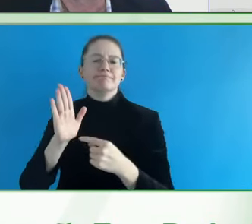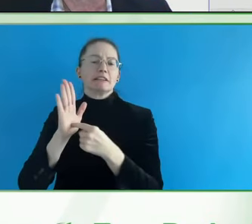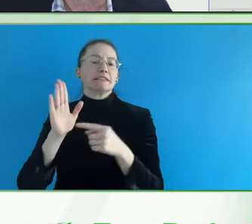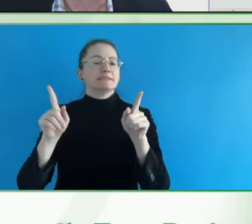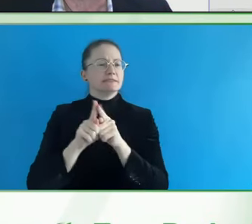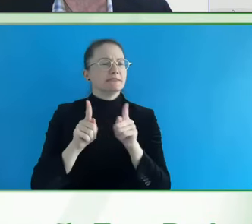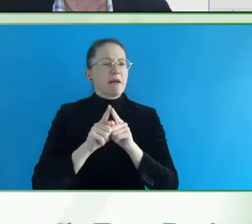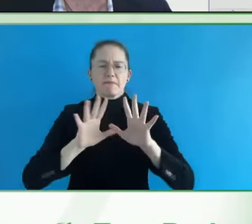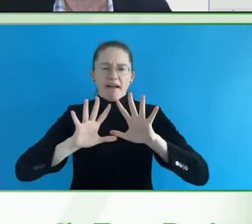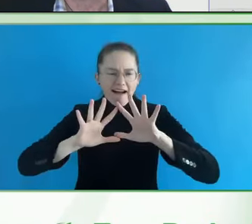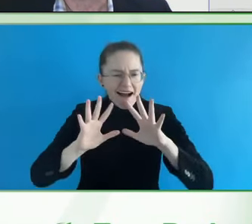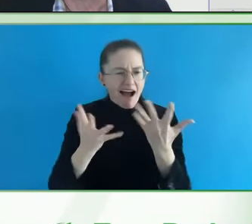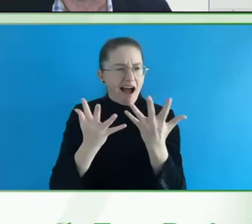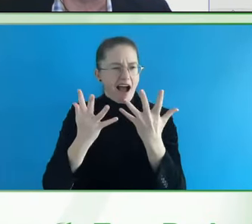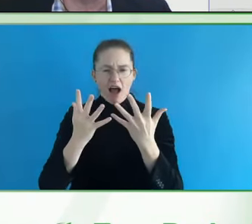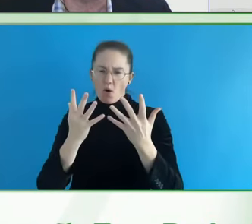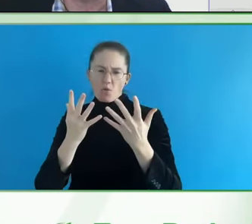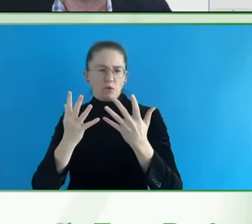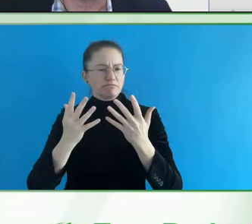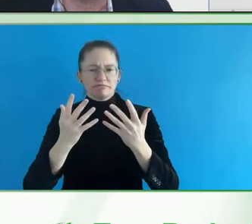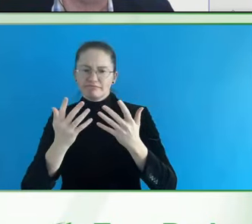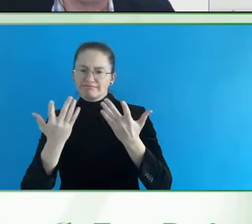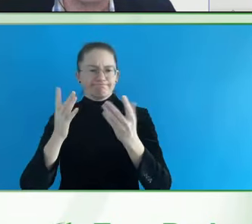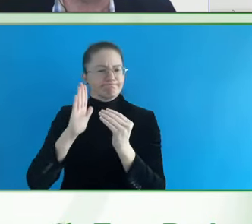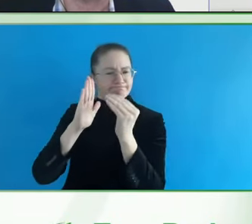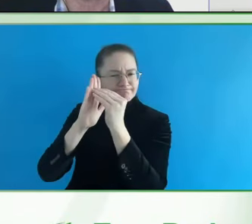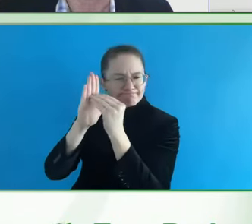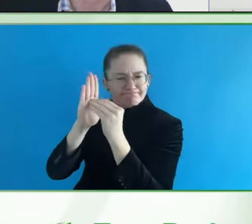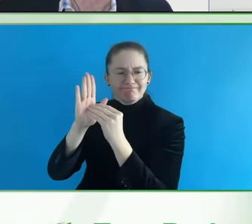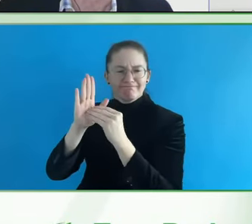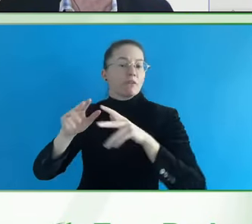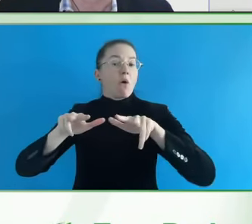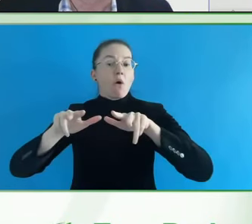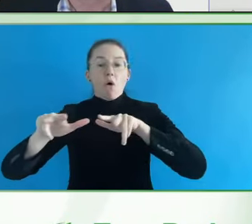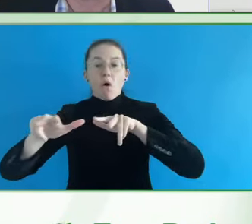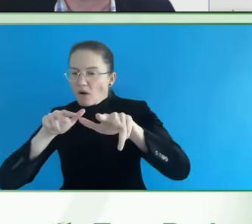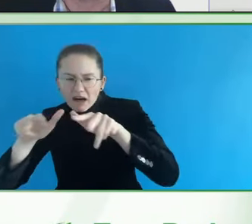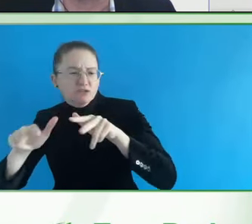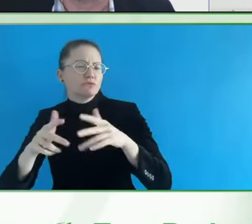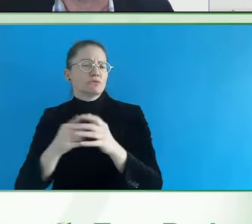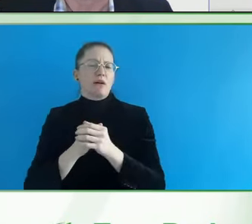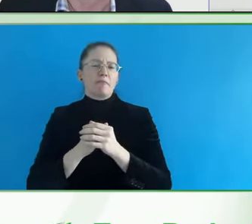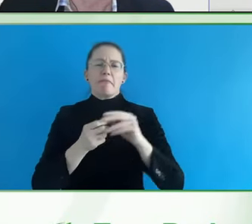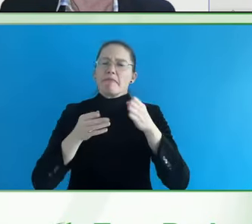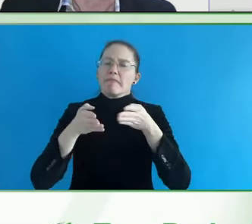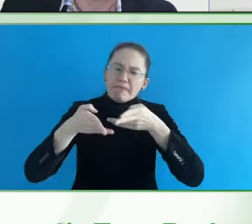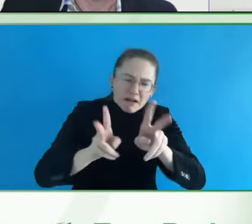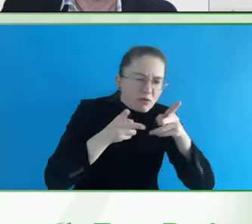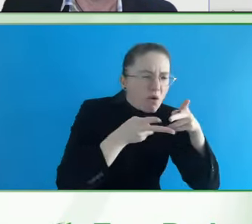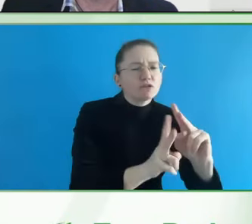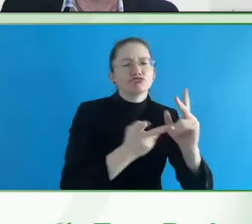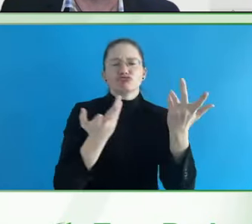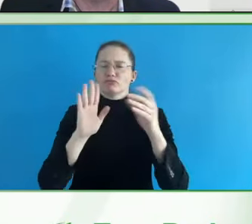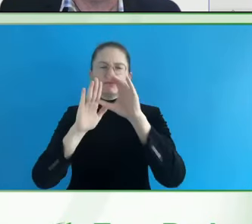stage must be governed by the principles of universal design for